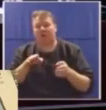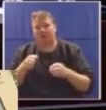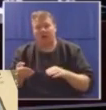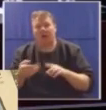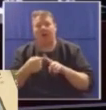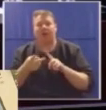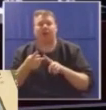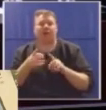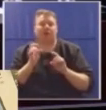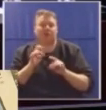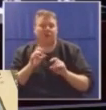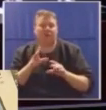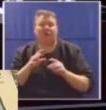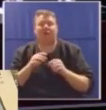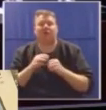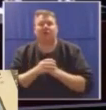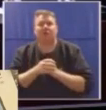suffering from various